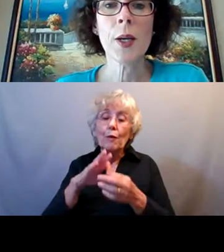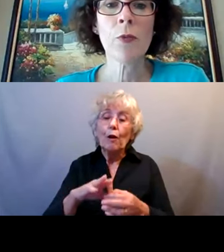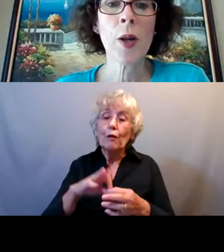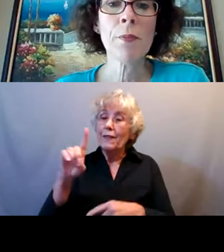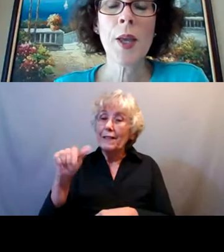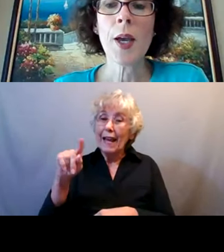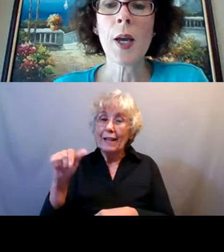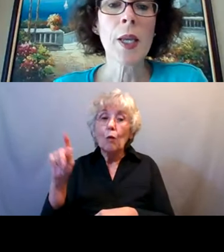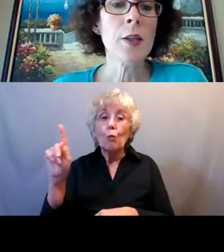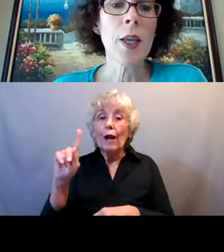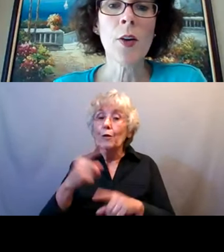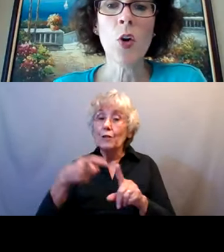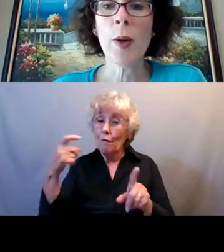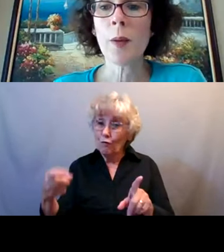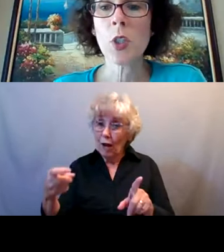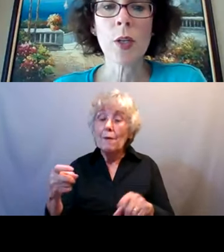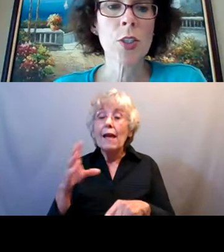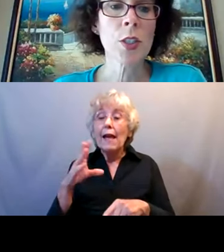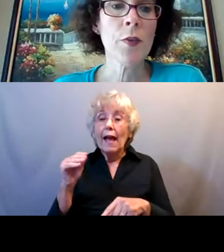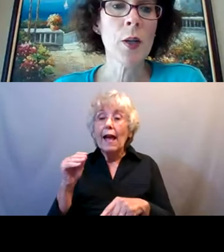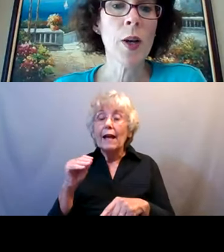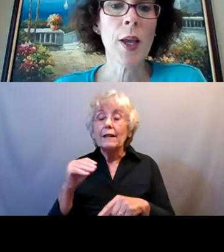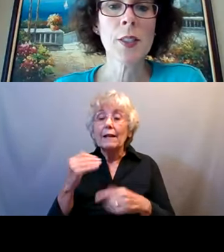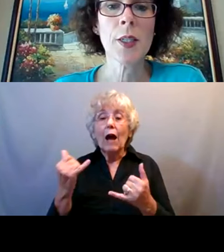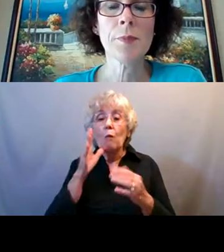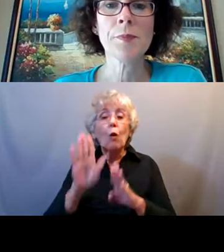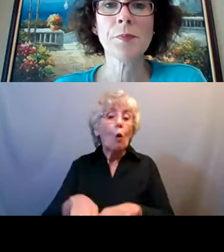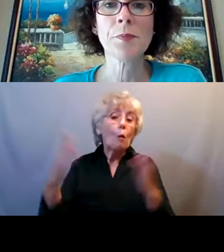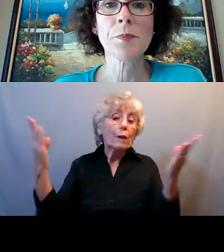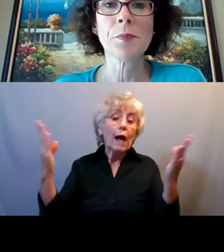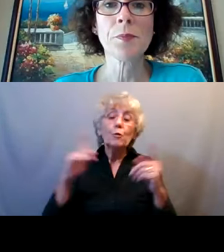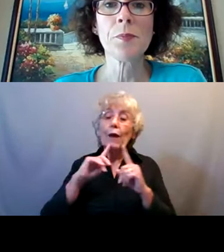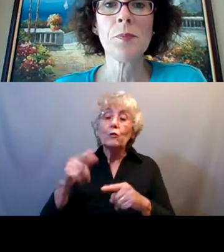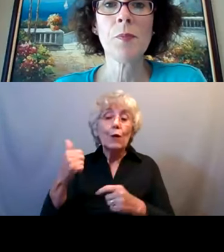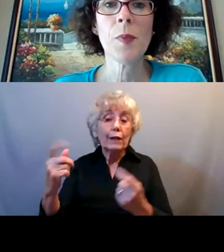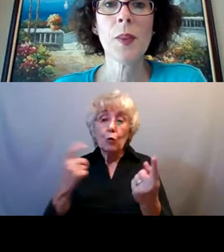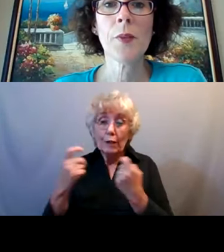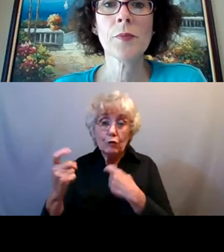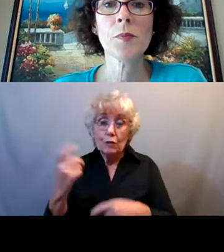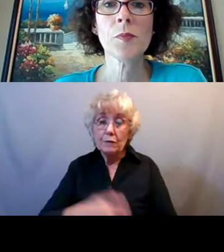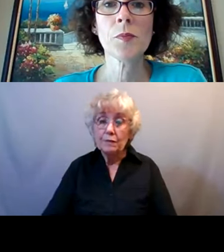the data come from, and open it up to questions if anyone has any.